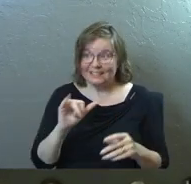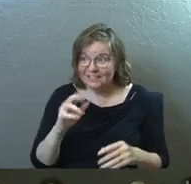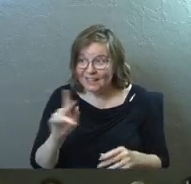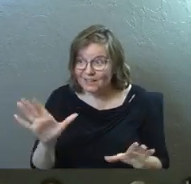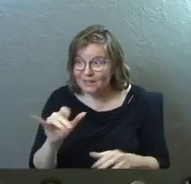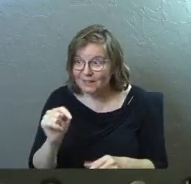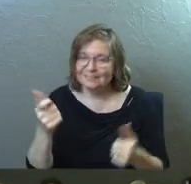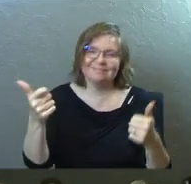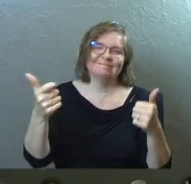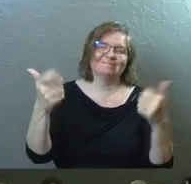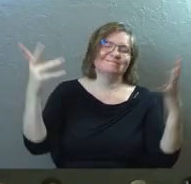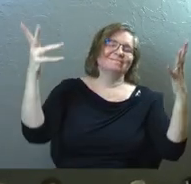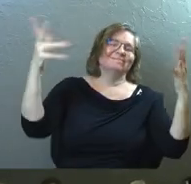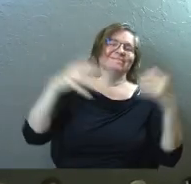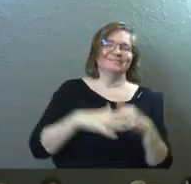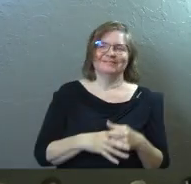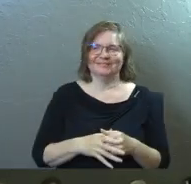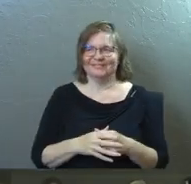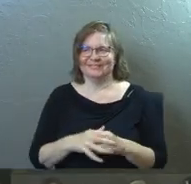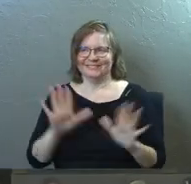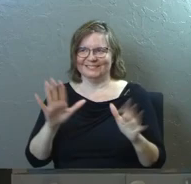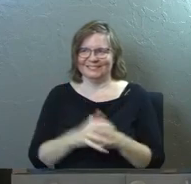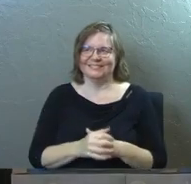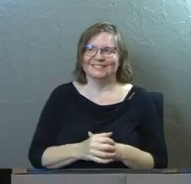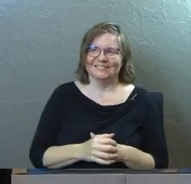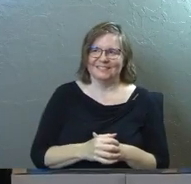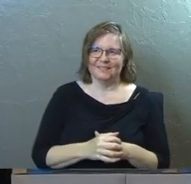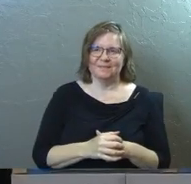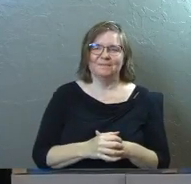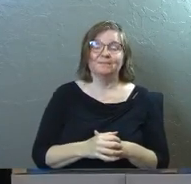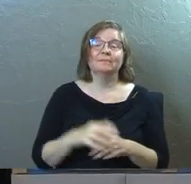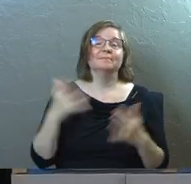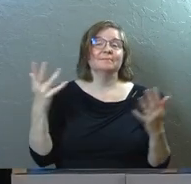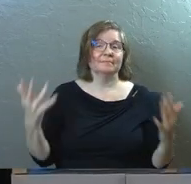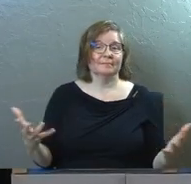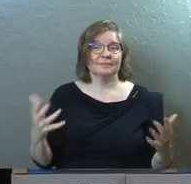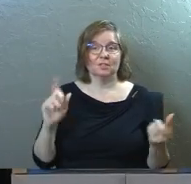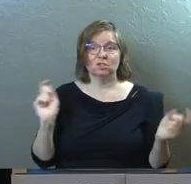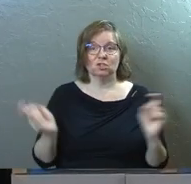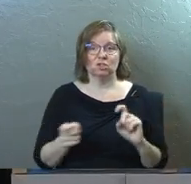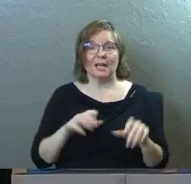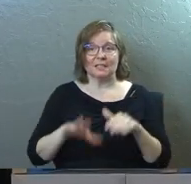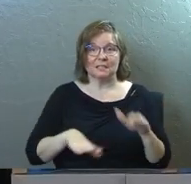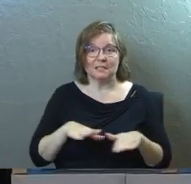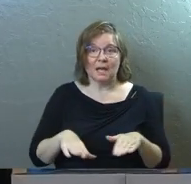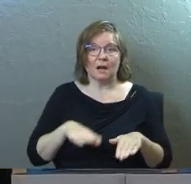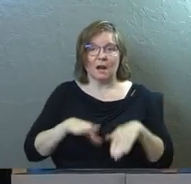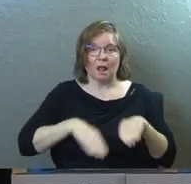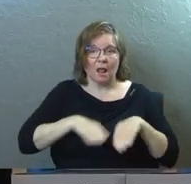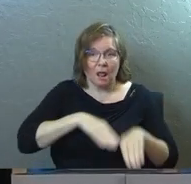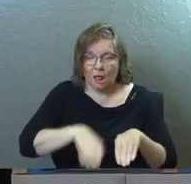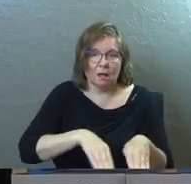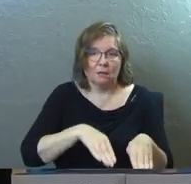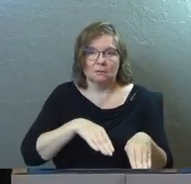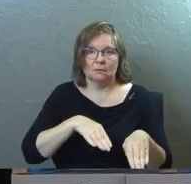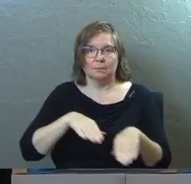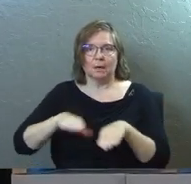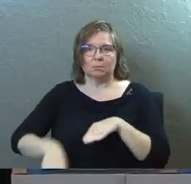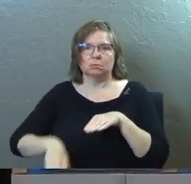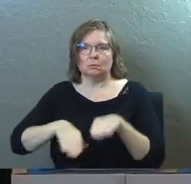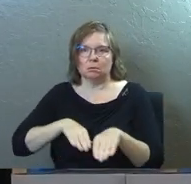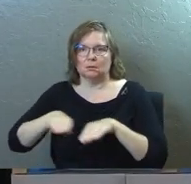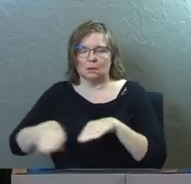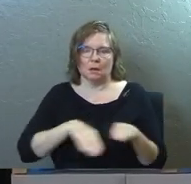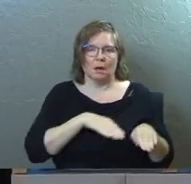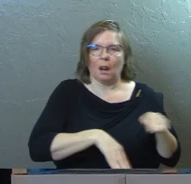do it? Let's go. He was one of them. No. So change step march, get back in step.